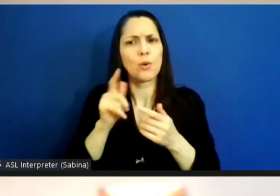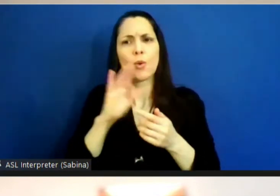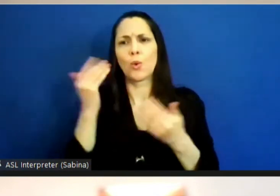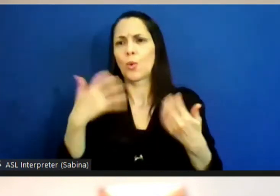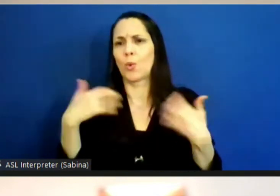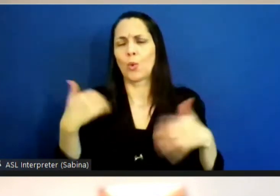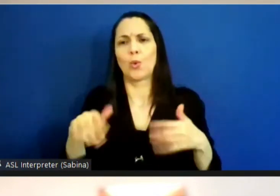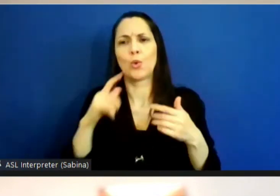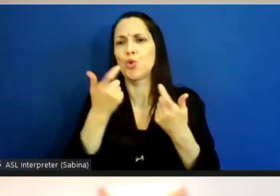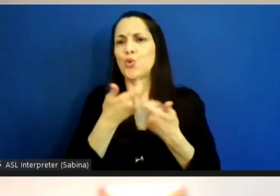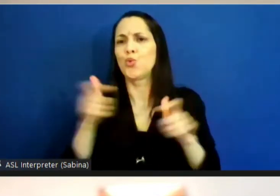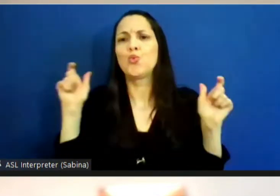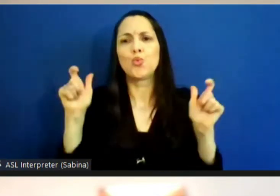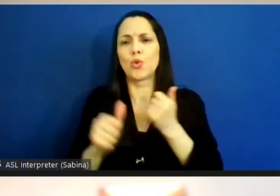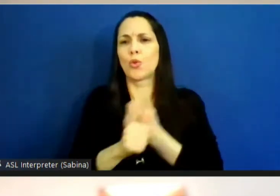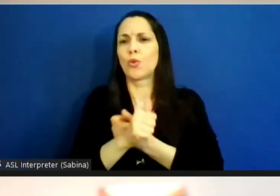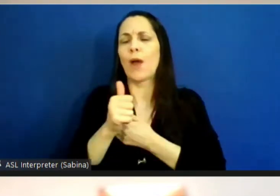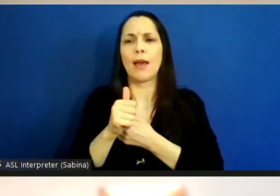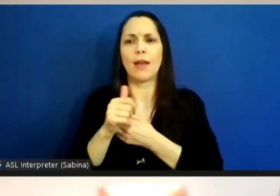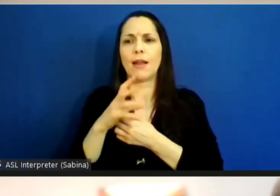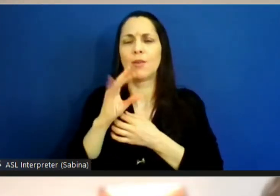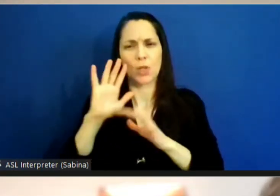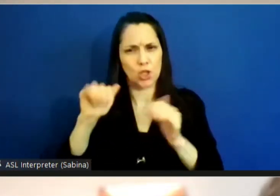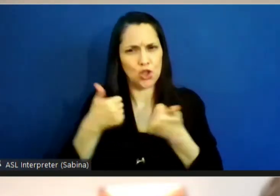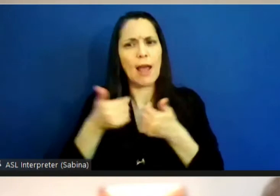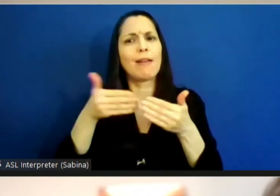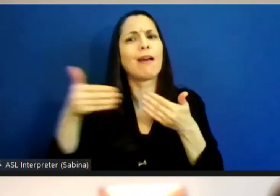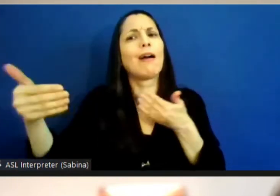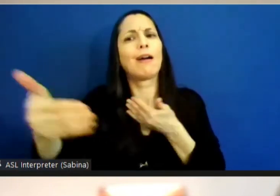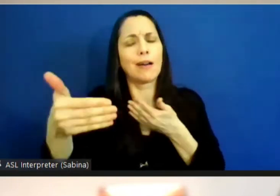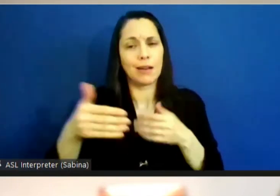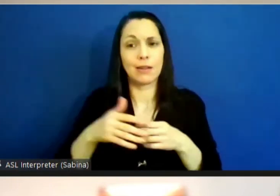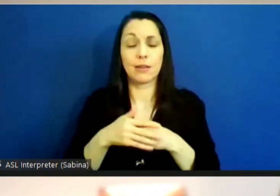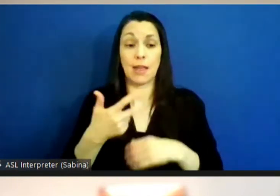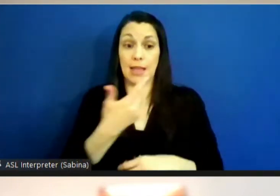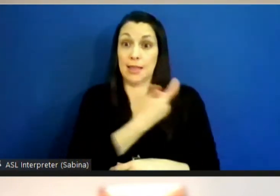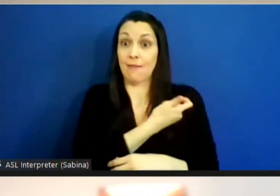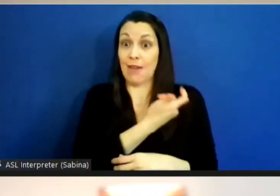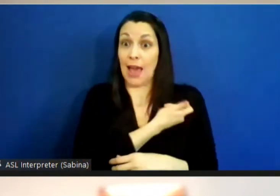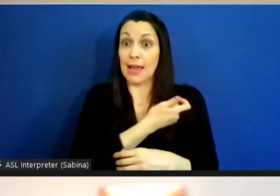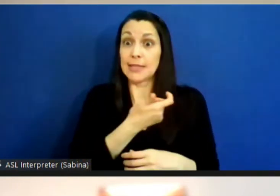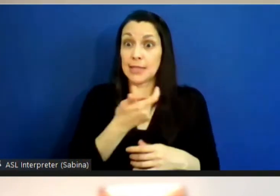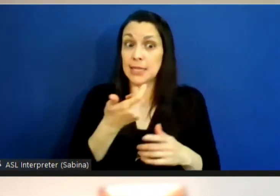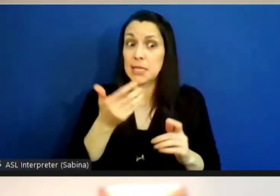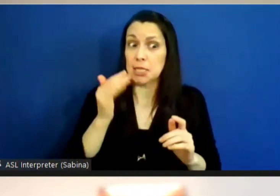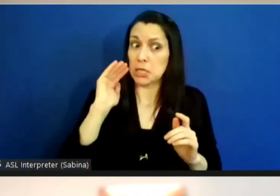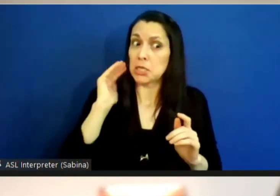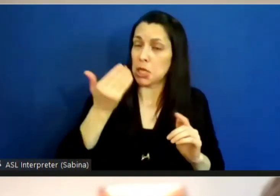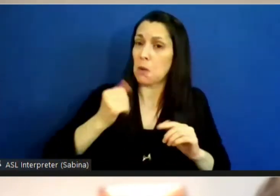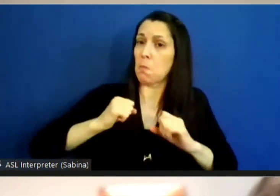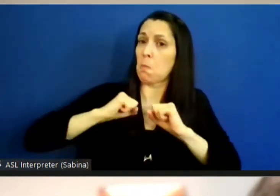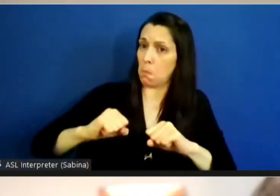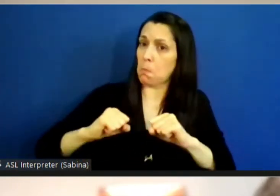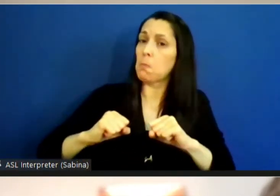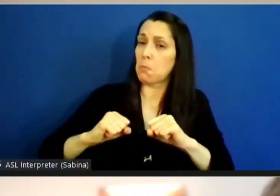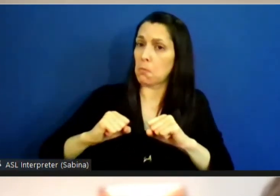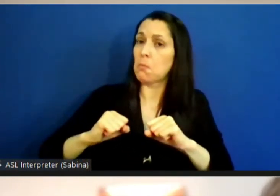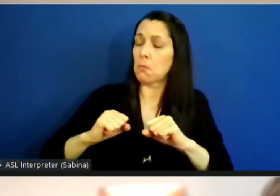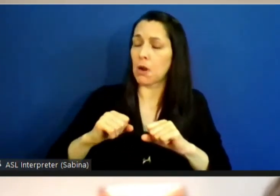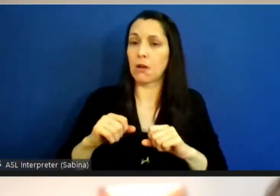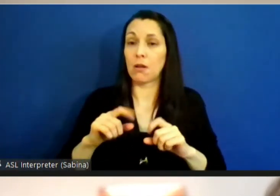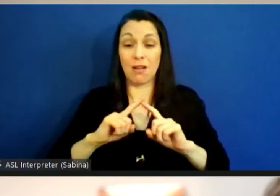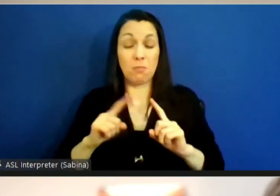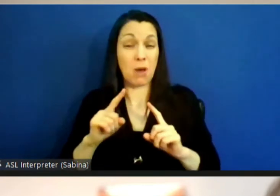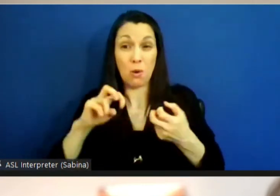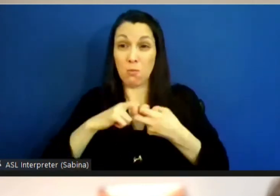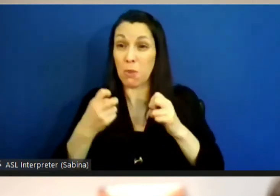challenge up ahead. So far, our vaccines are handling them very well. The problem that we're having is getting